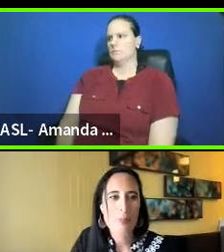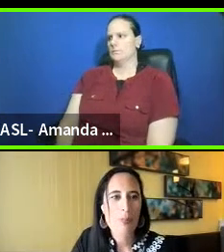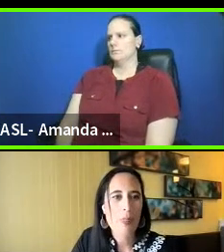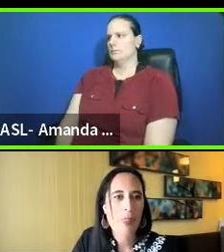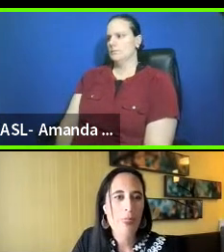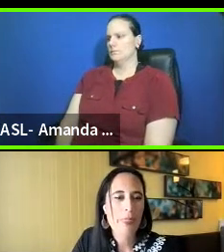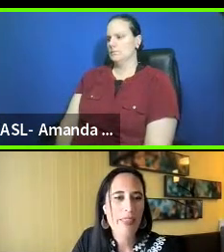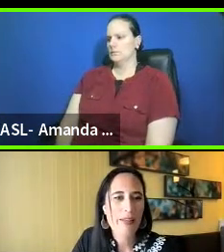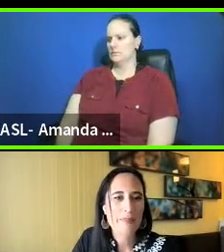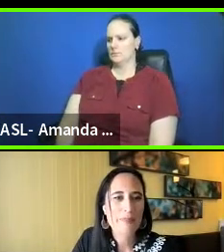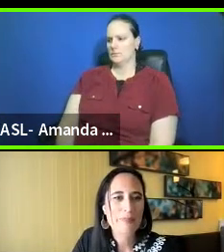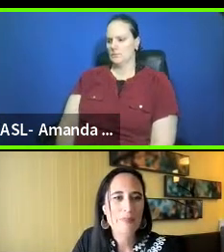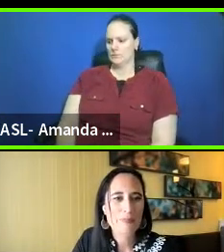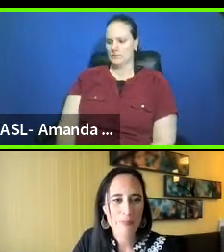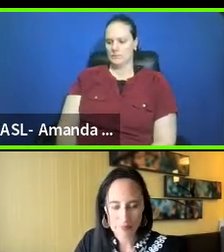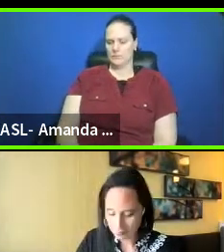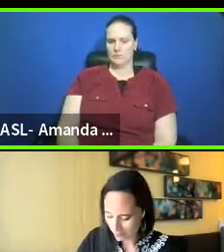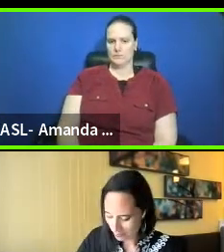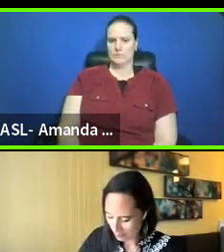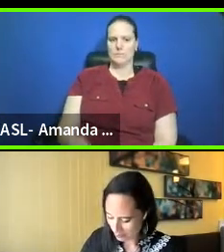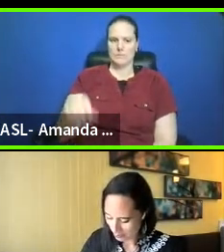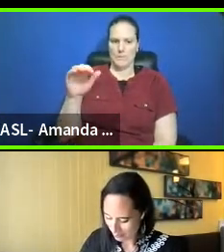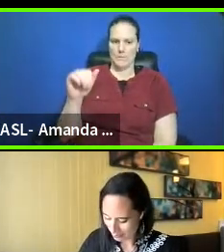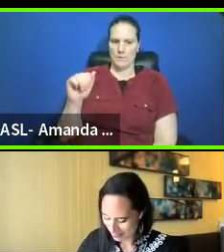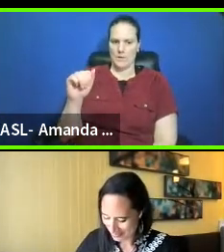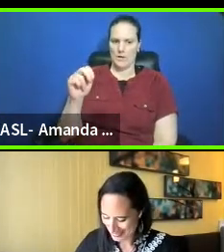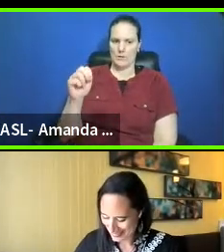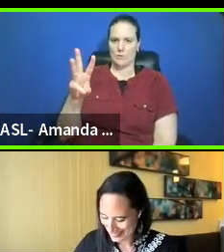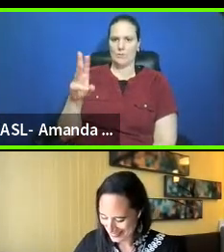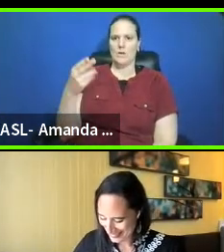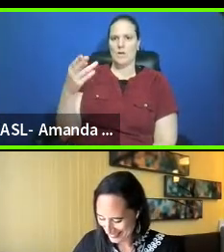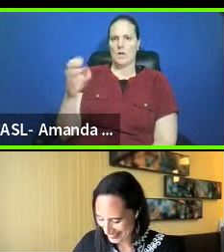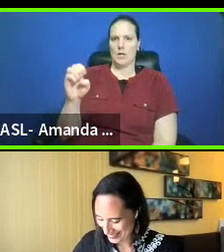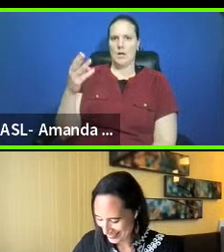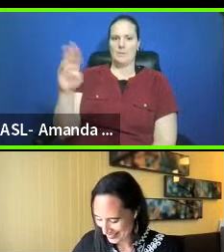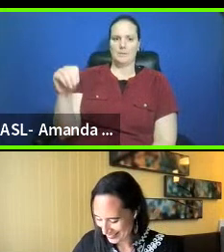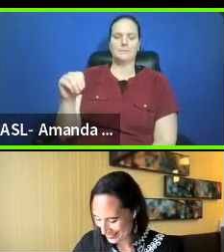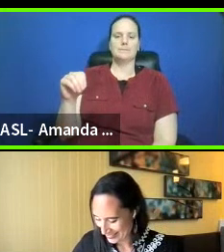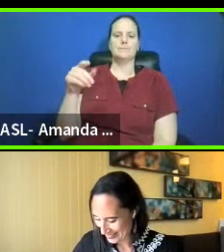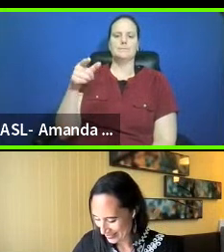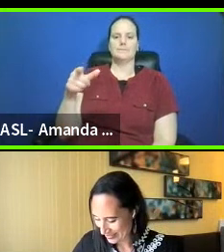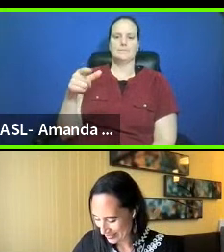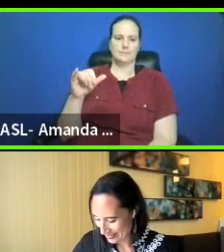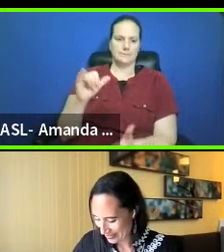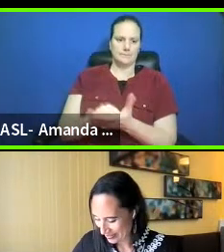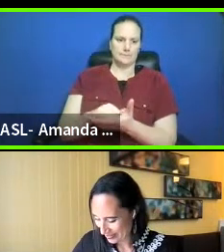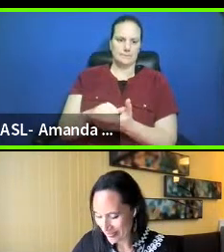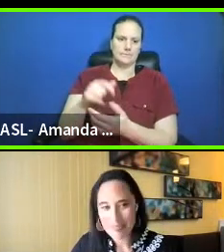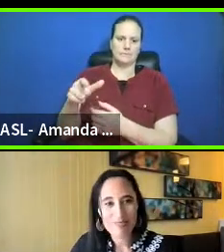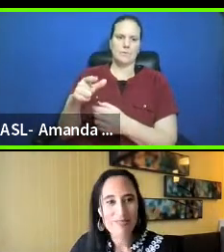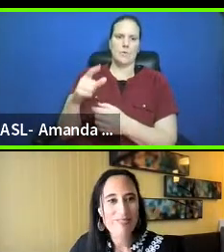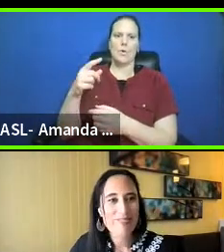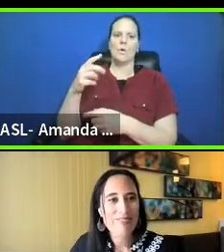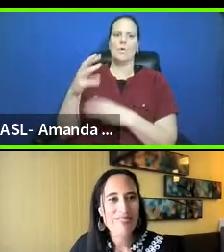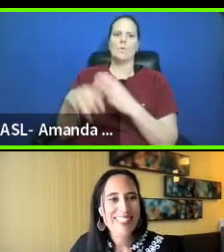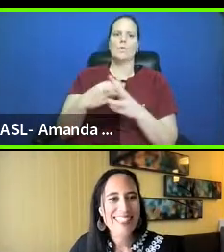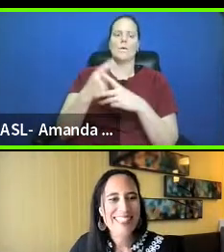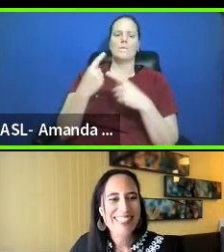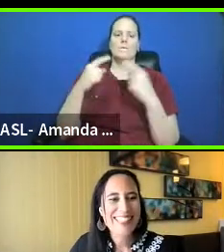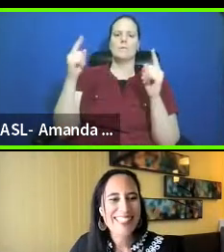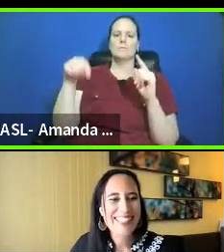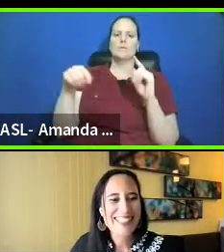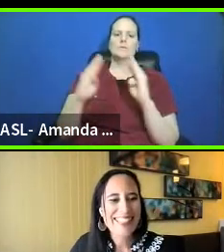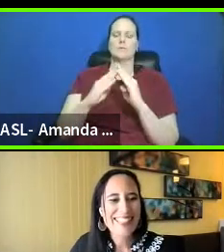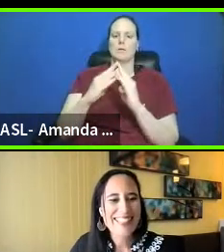Thanks, Jana. Andrew Hone, he, him, President and CEO, Portland Business Alliance, and the world famous downtown Portland.